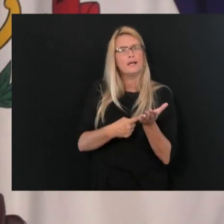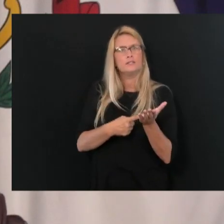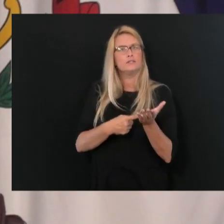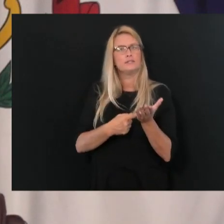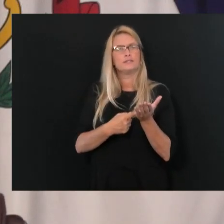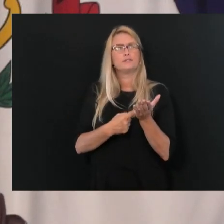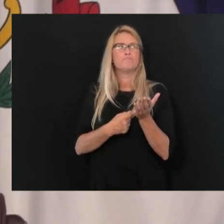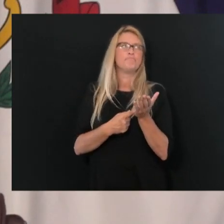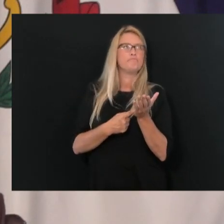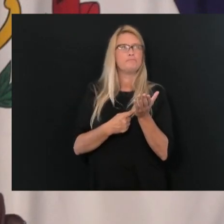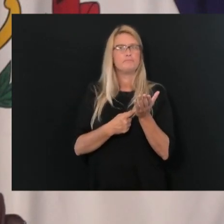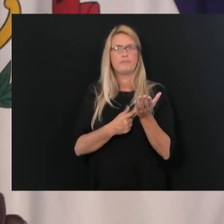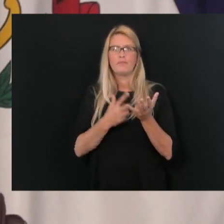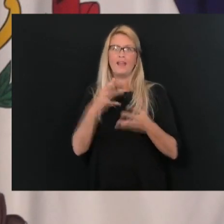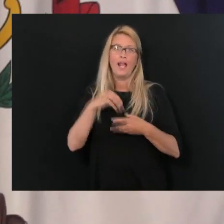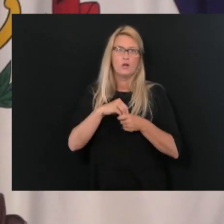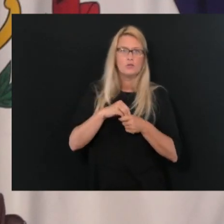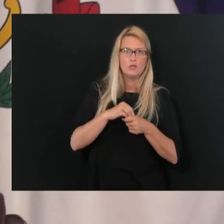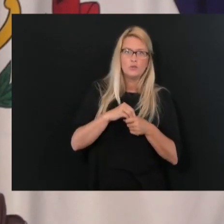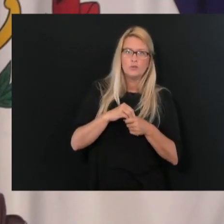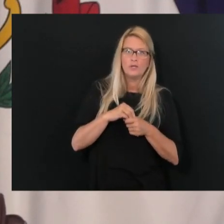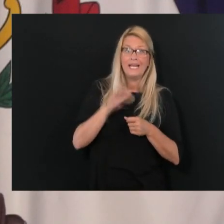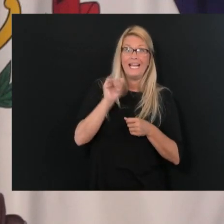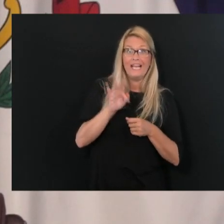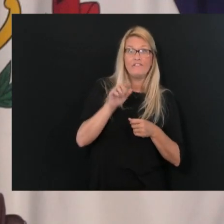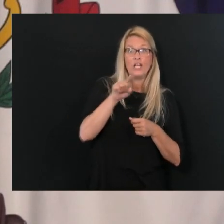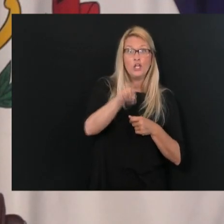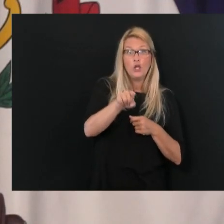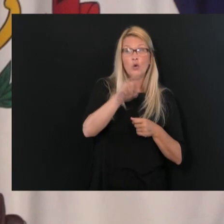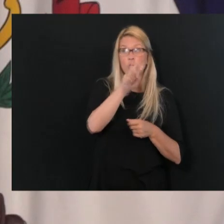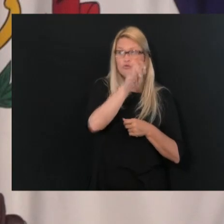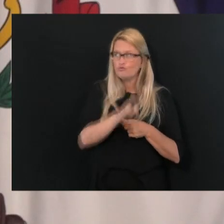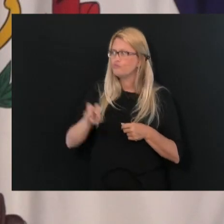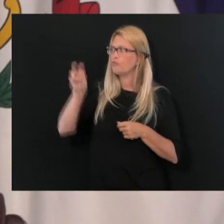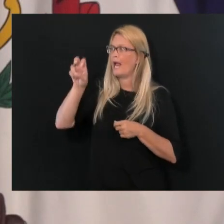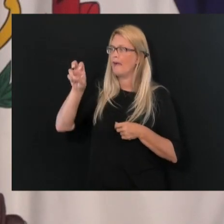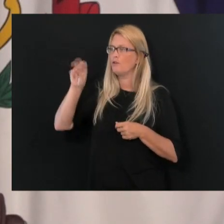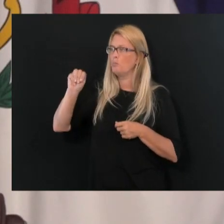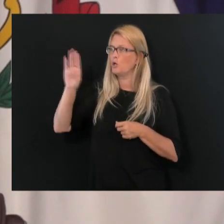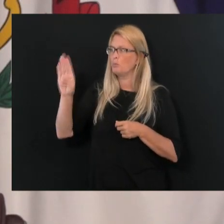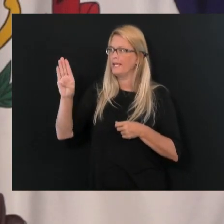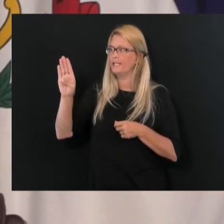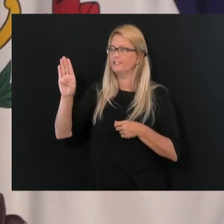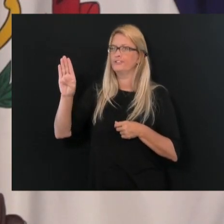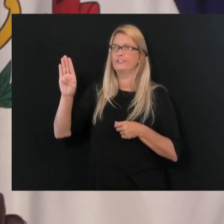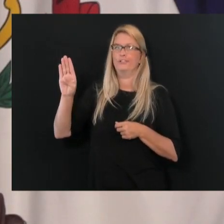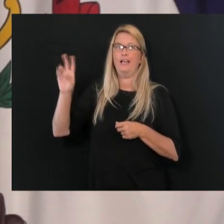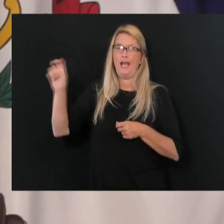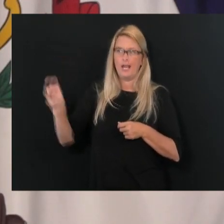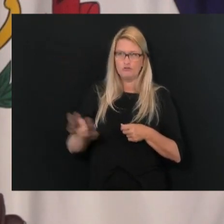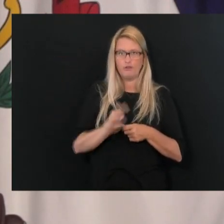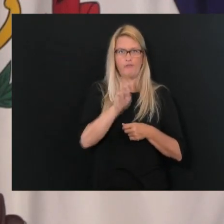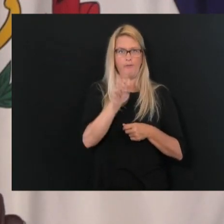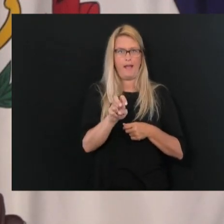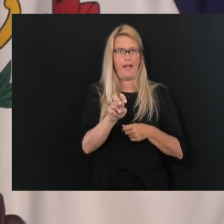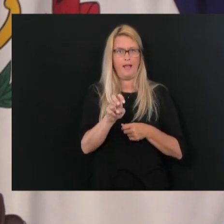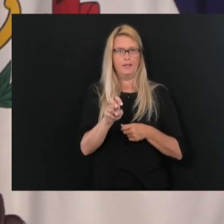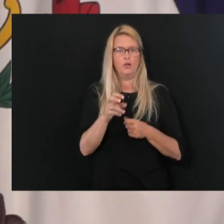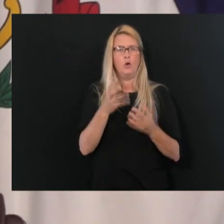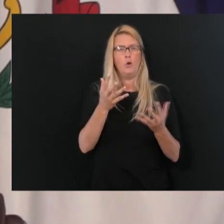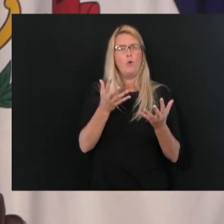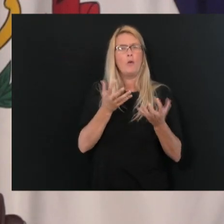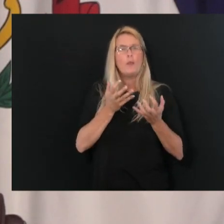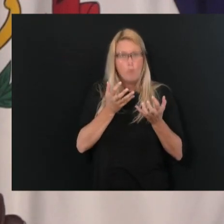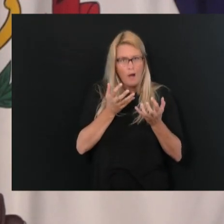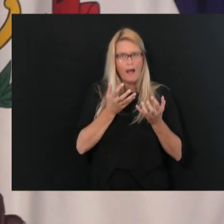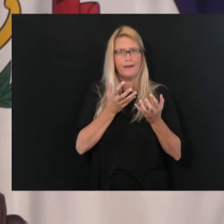lines, that if you had traveled to Myrtle Beach, or you were going to travel to Myrtle Beach and everything, we were going to look